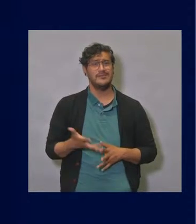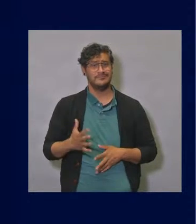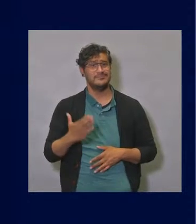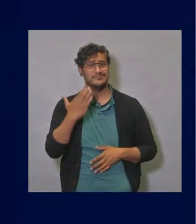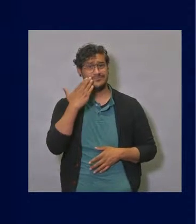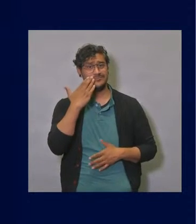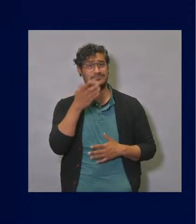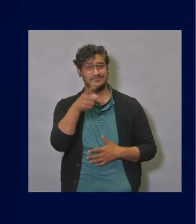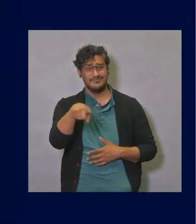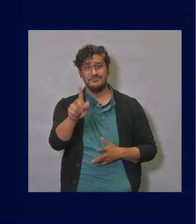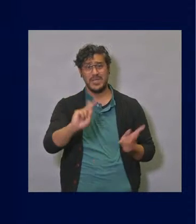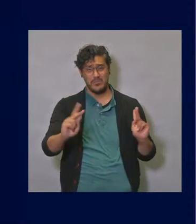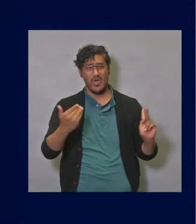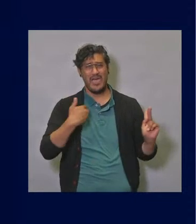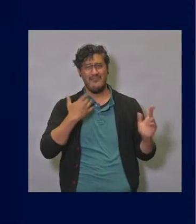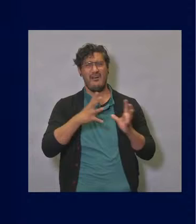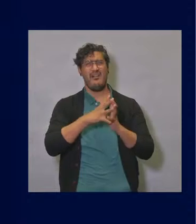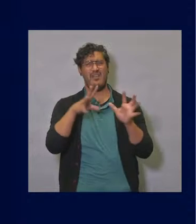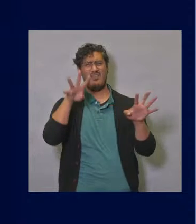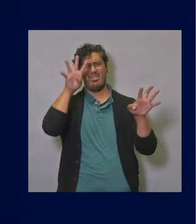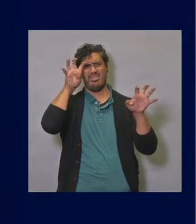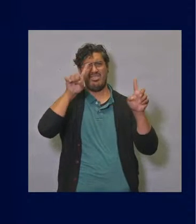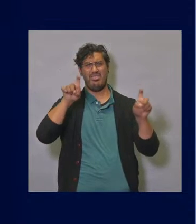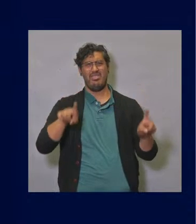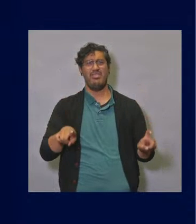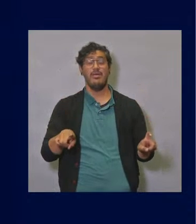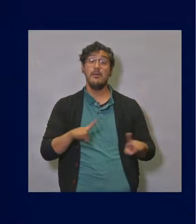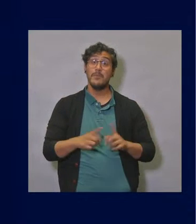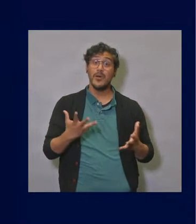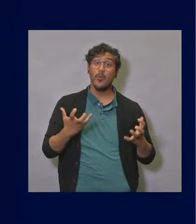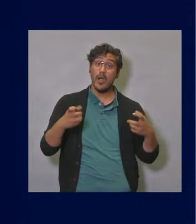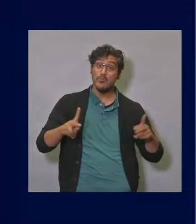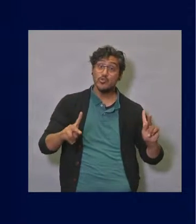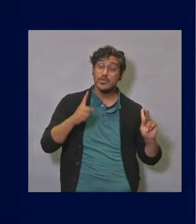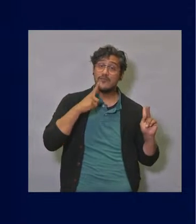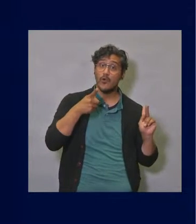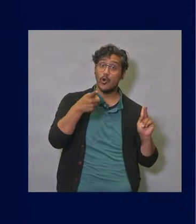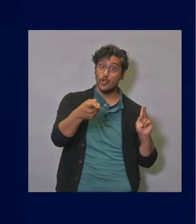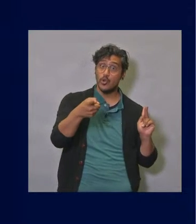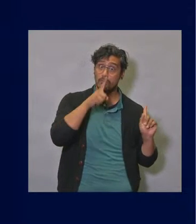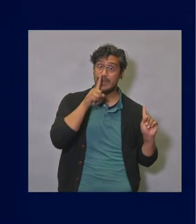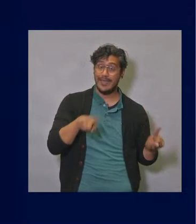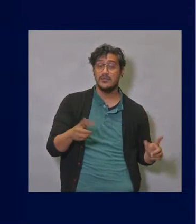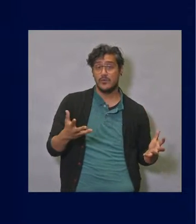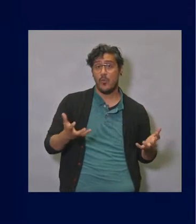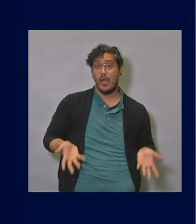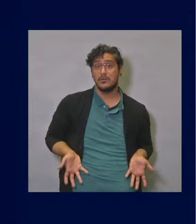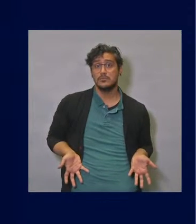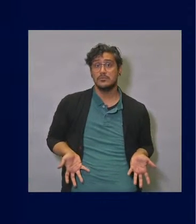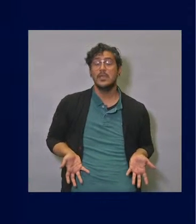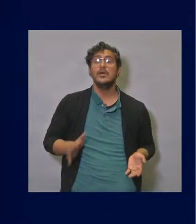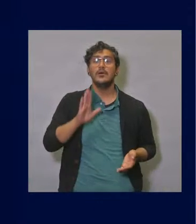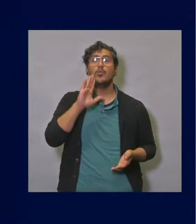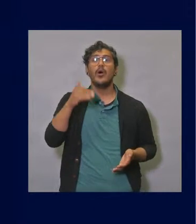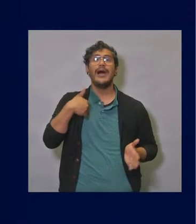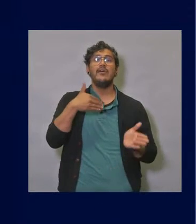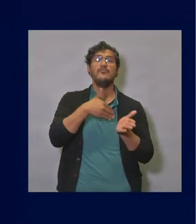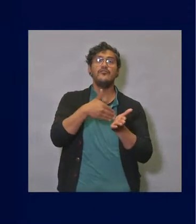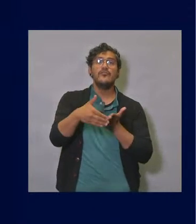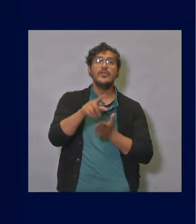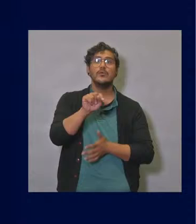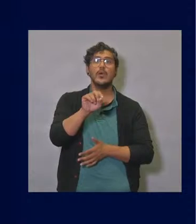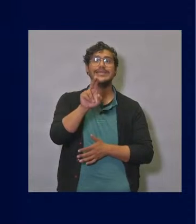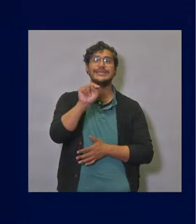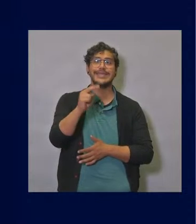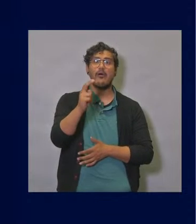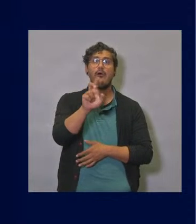have a lot of questions, and we want to make sure you have the opportunity to get your questions answered. We'll be having frequent town halls